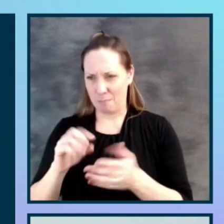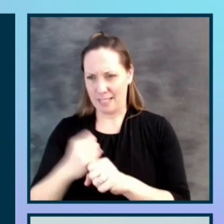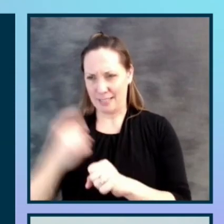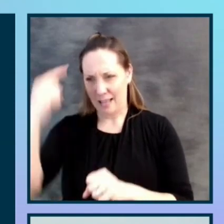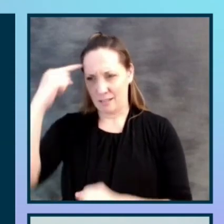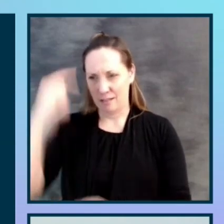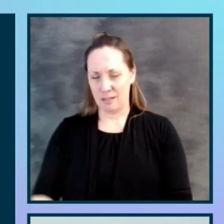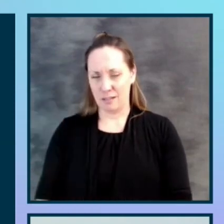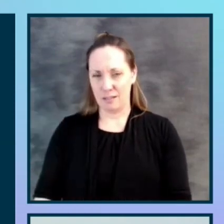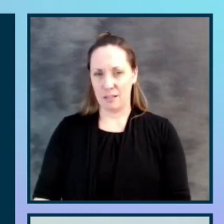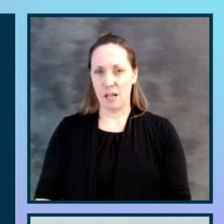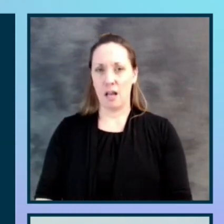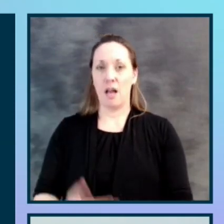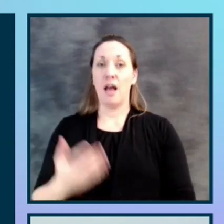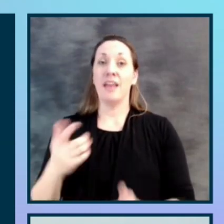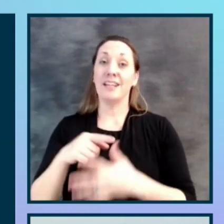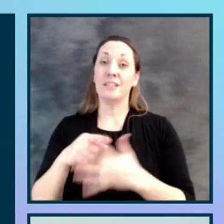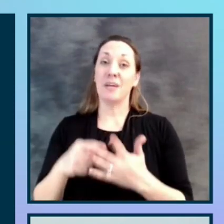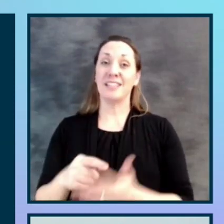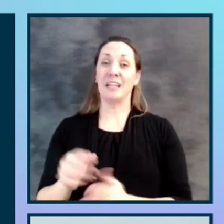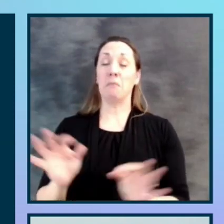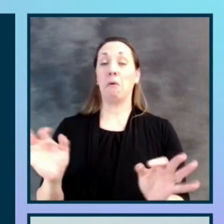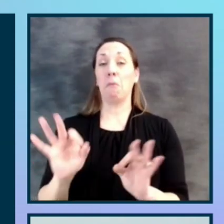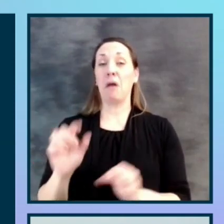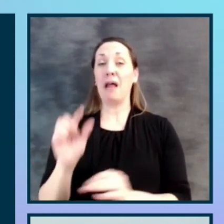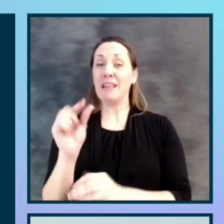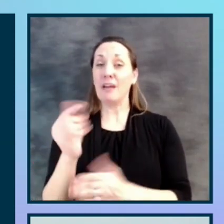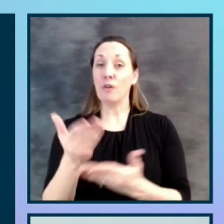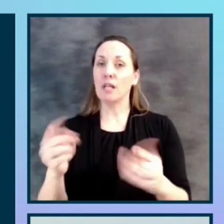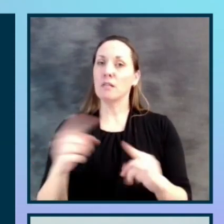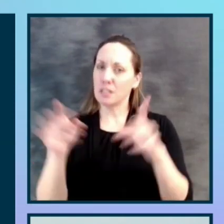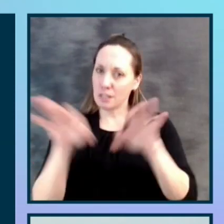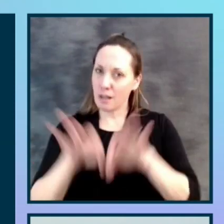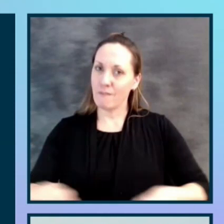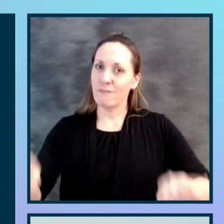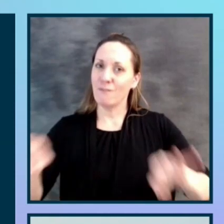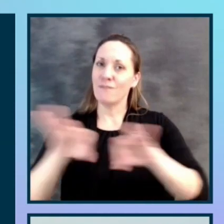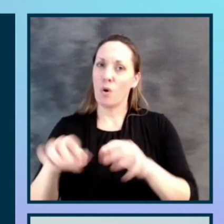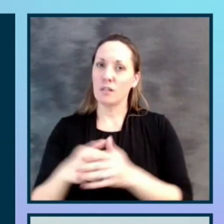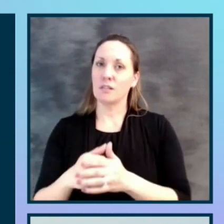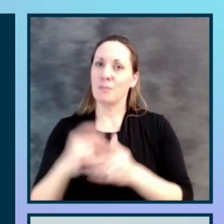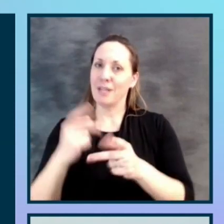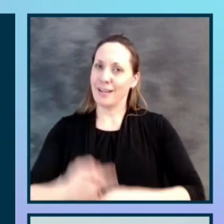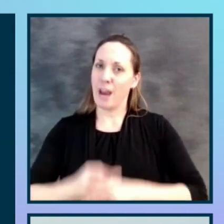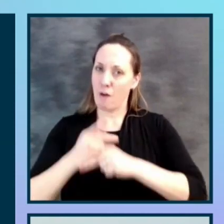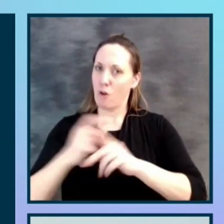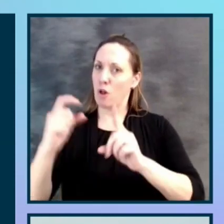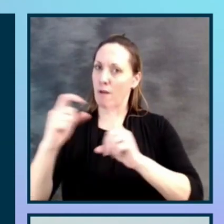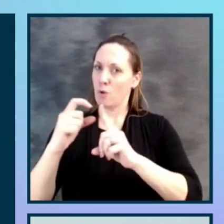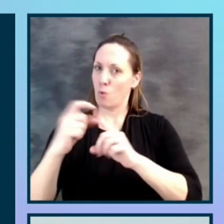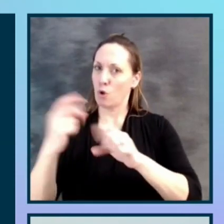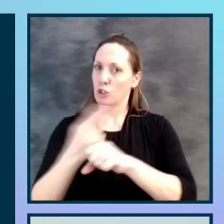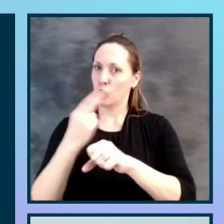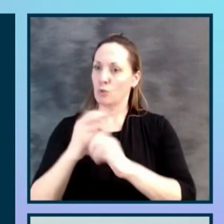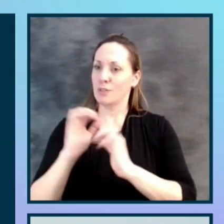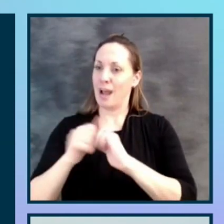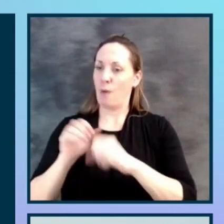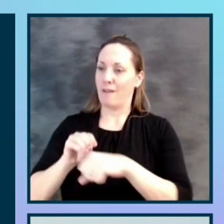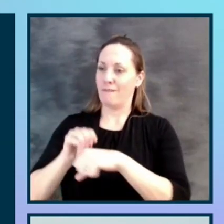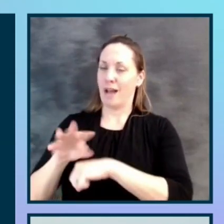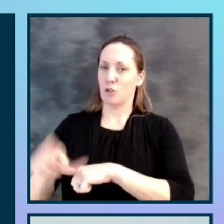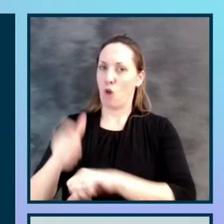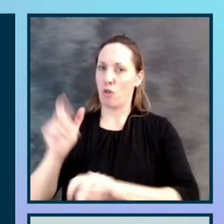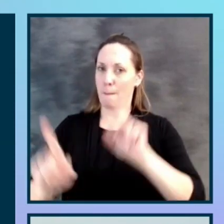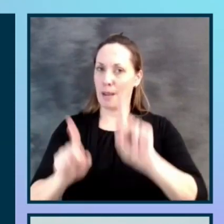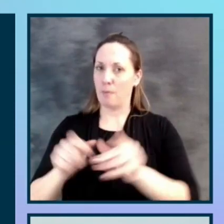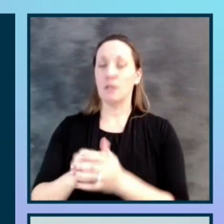might seem like little things, but it's very important to be aware of the words you use and how it might affect others. It's okay